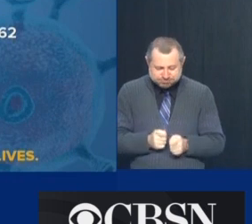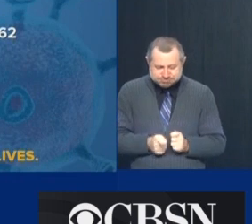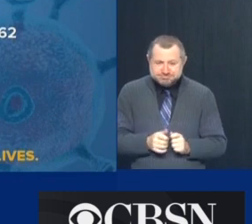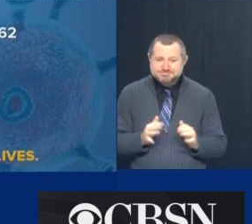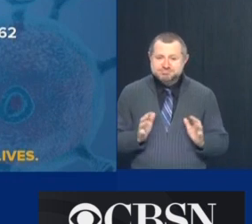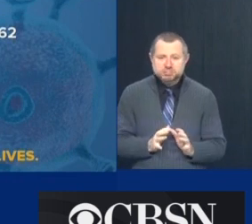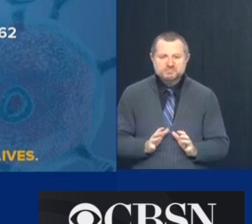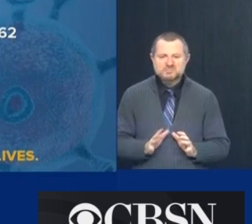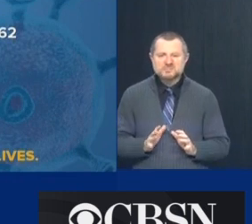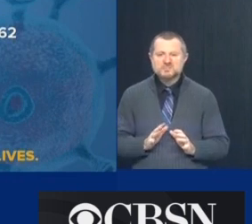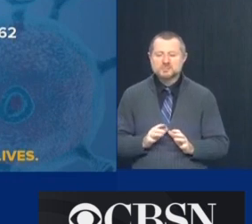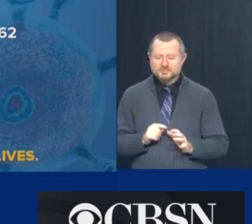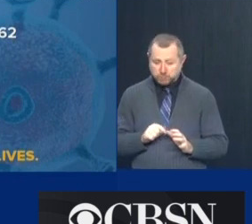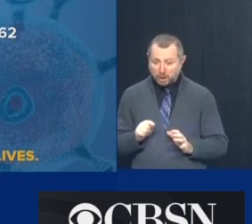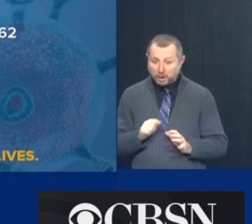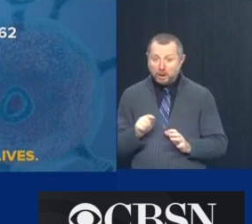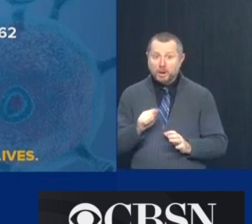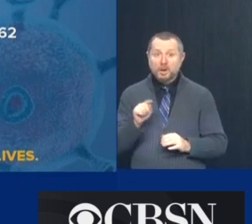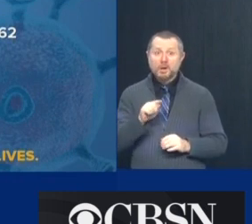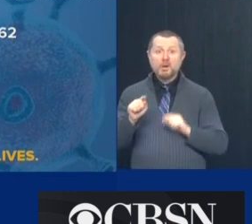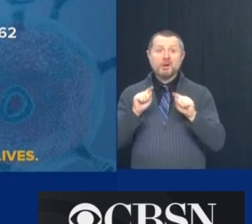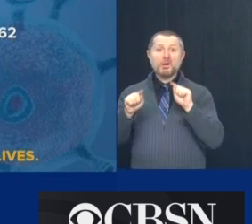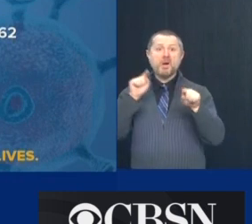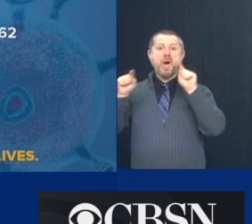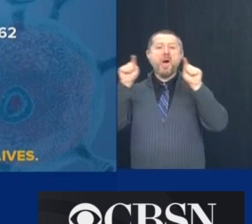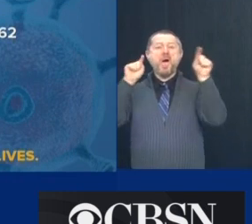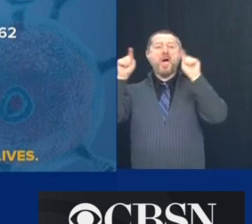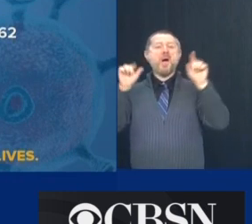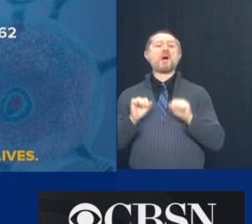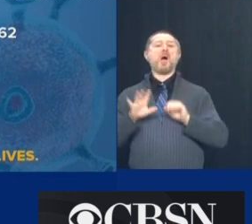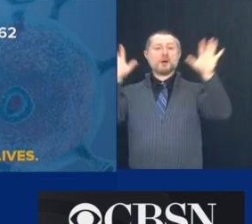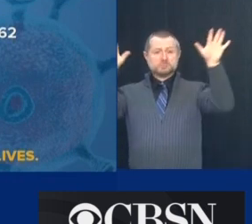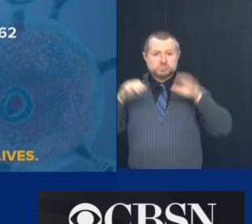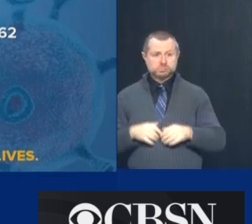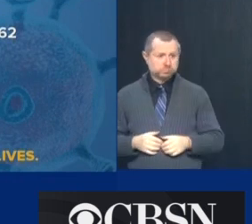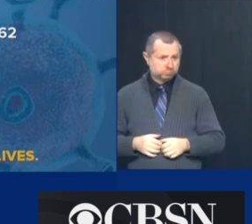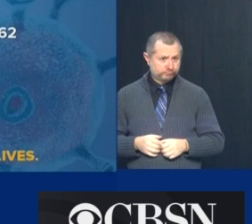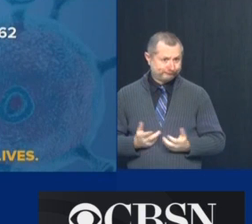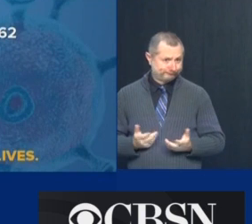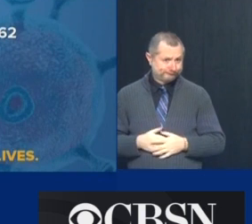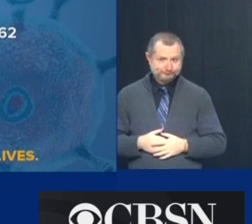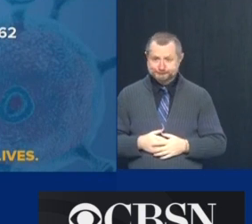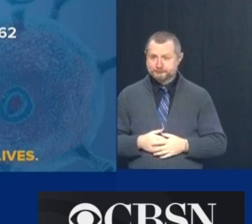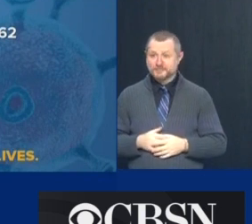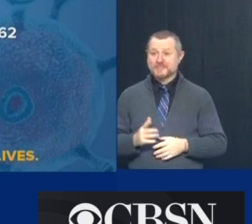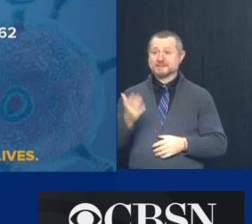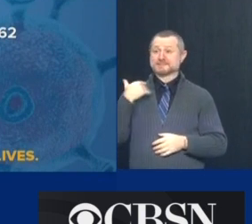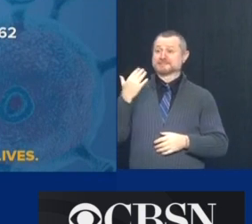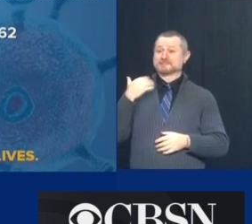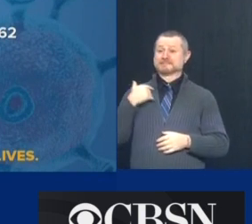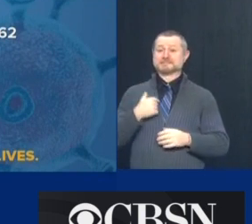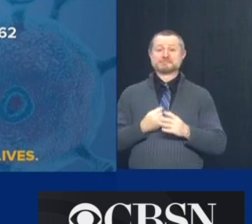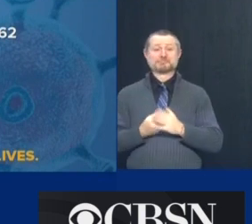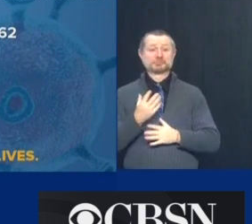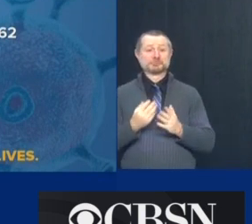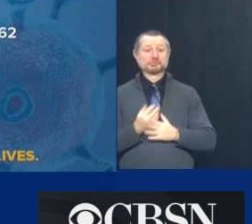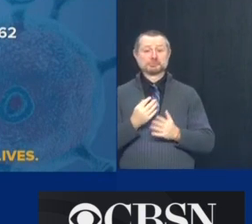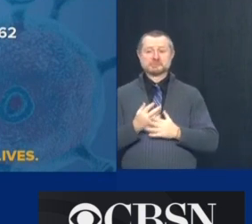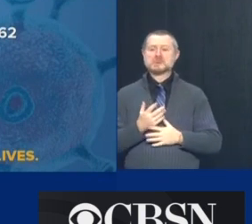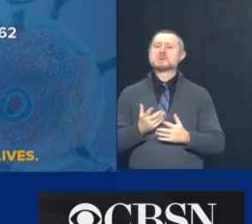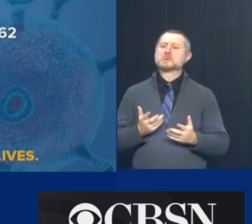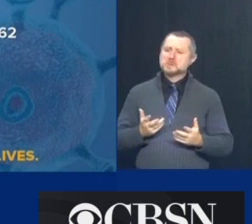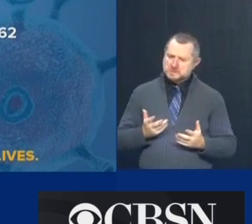of the state to the other. Remember, the first go-around, it was primarily New York